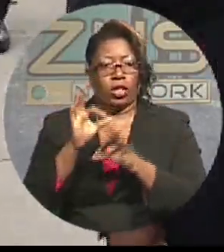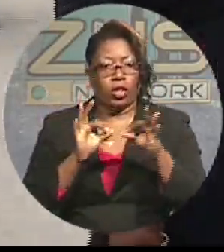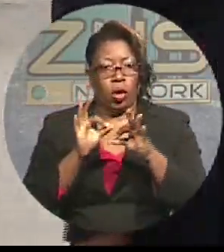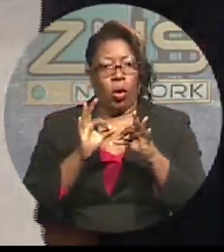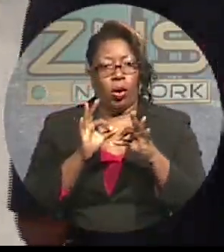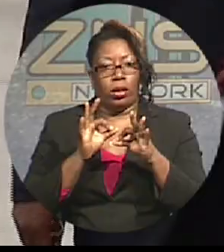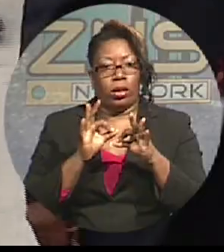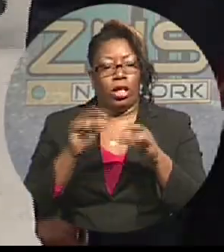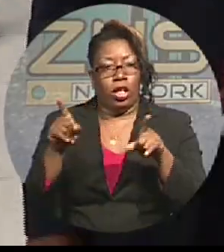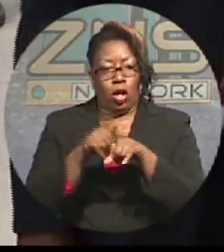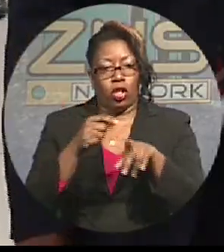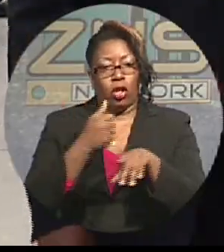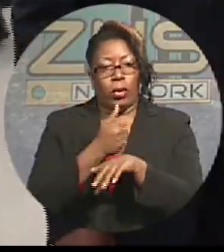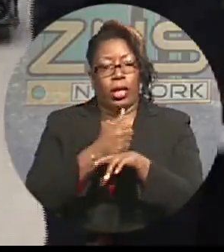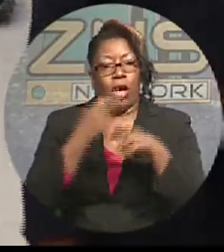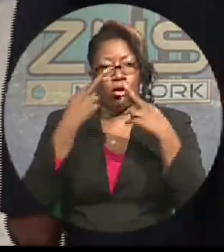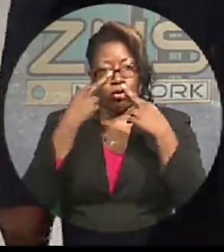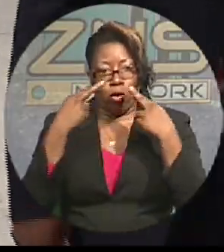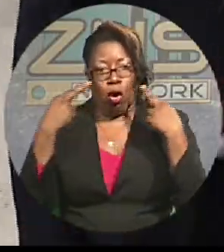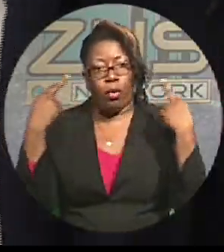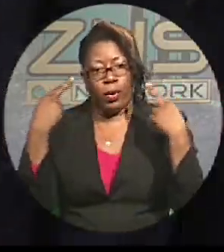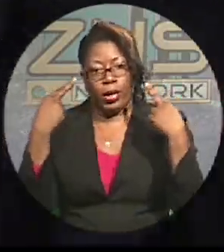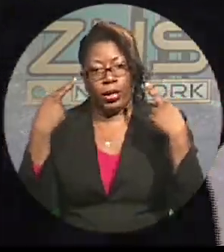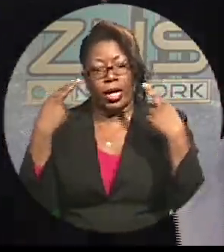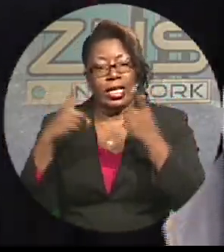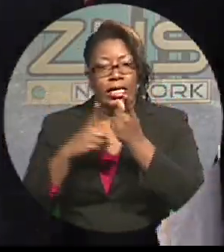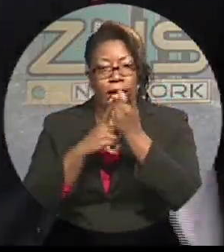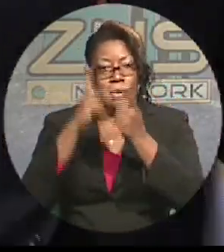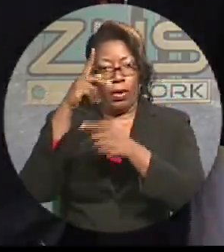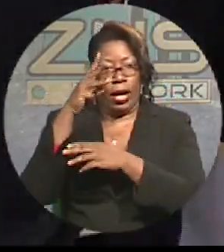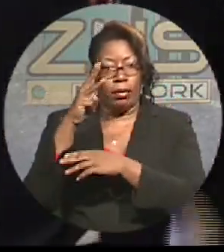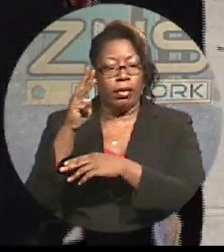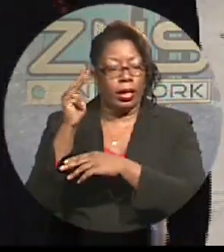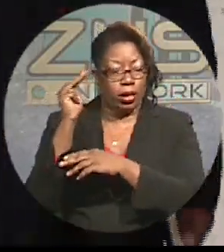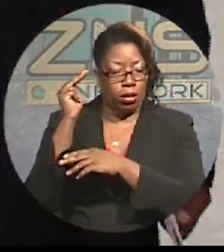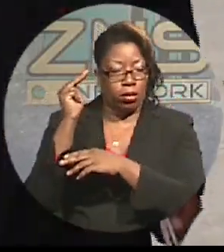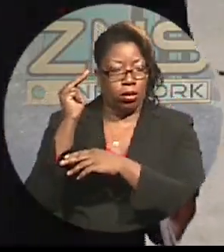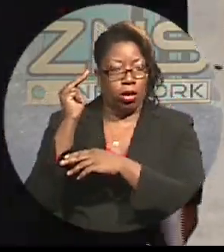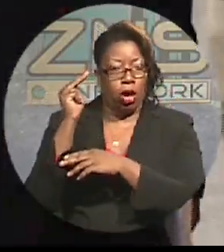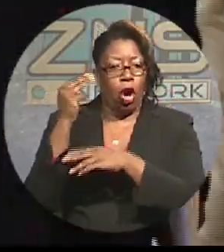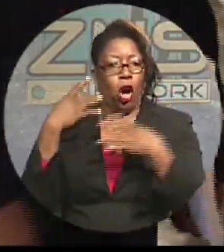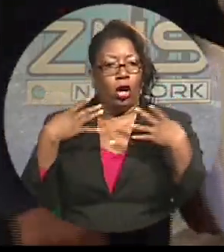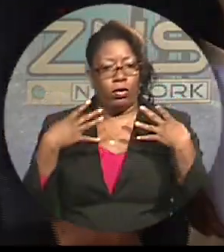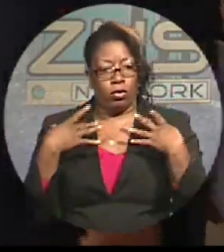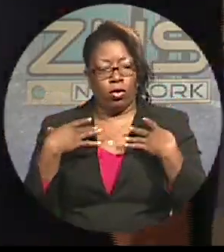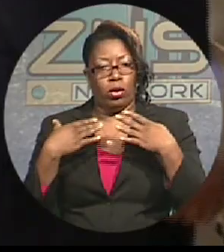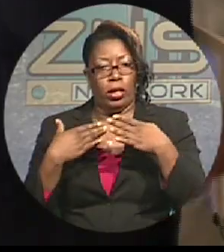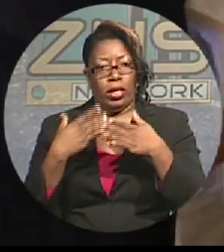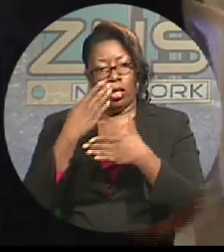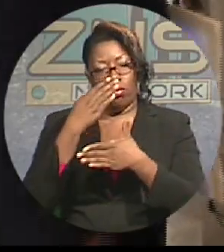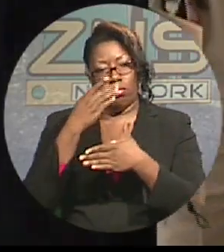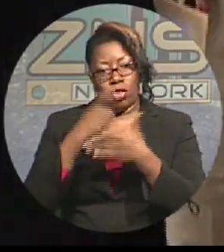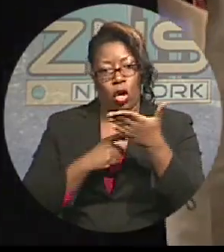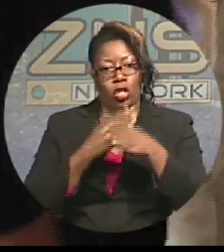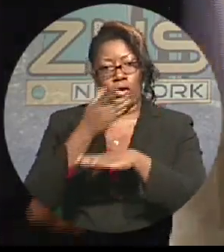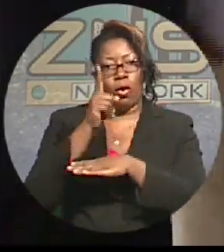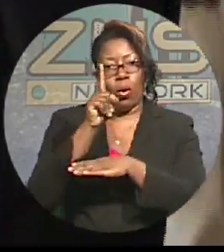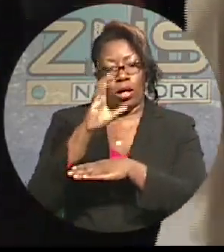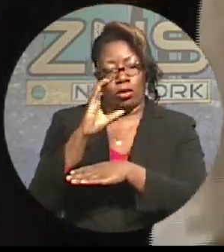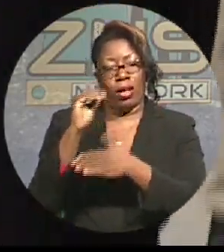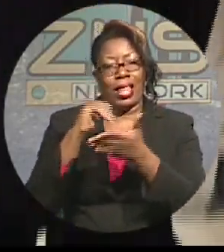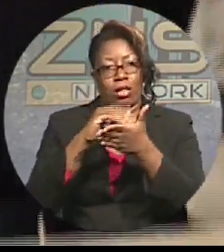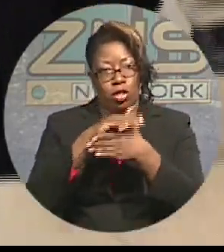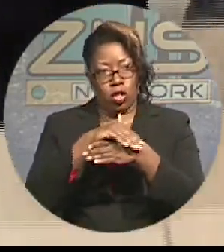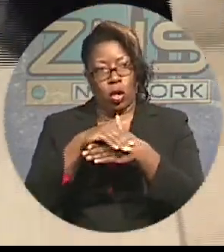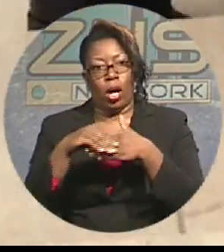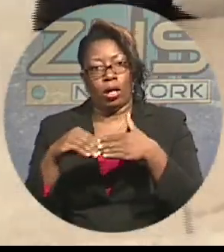was formally charged with robbing the Deputy Prime Minister at gunpoint of jewelry and other valuables worth over $100,000. Court papers also